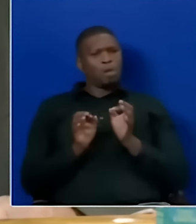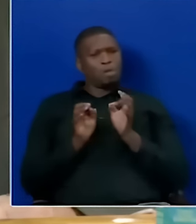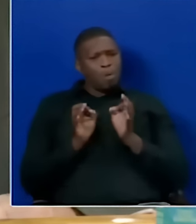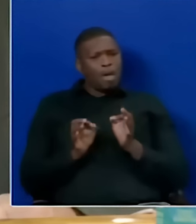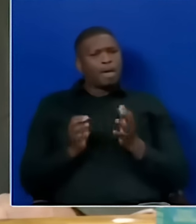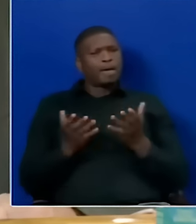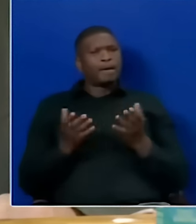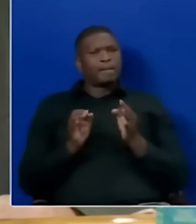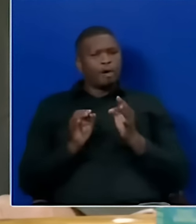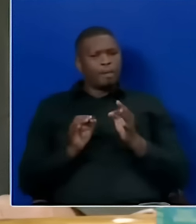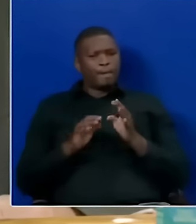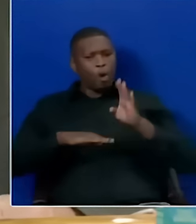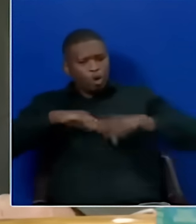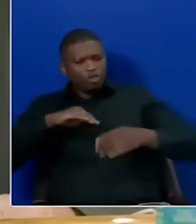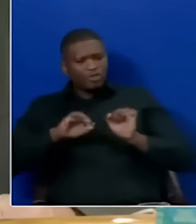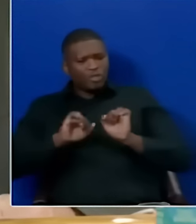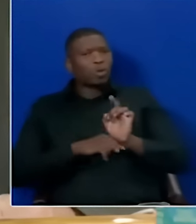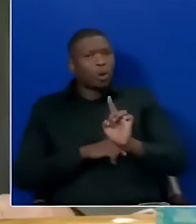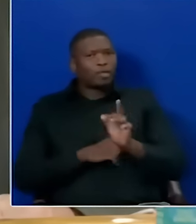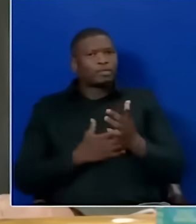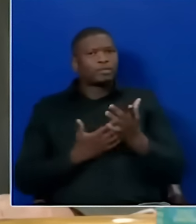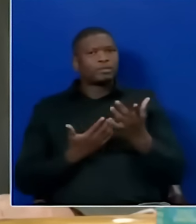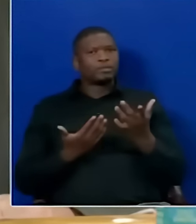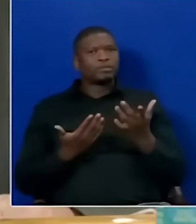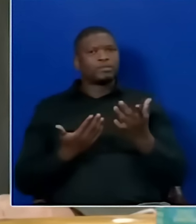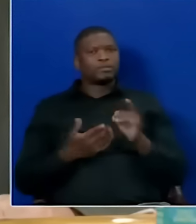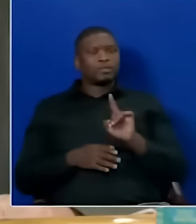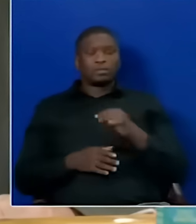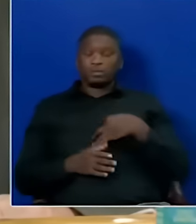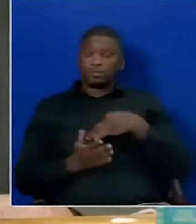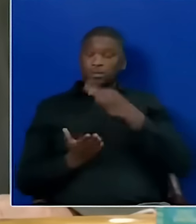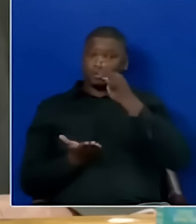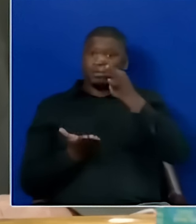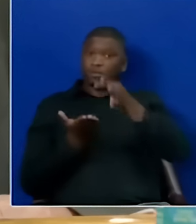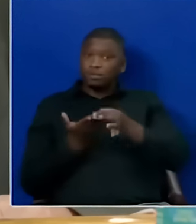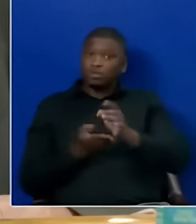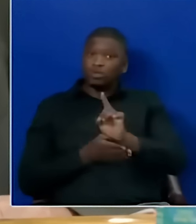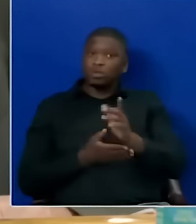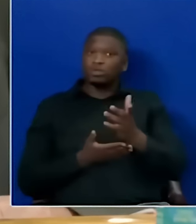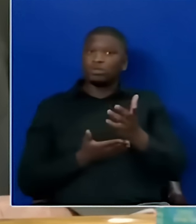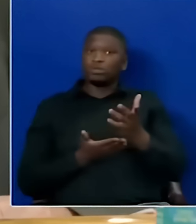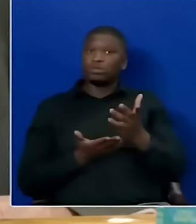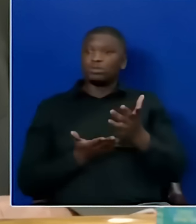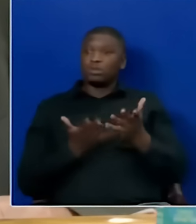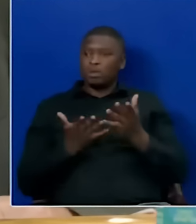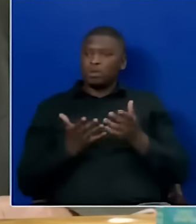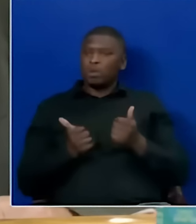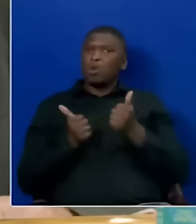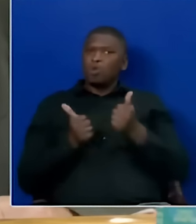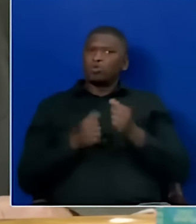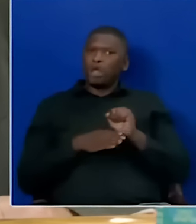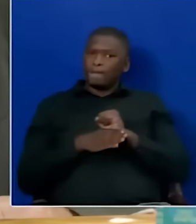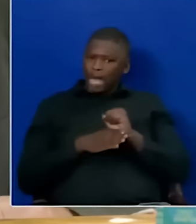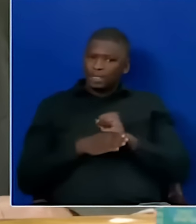consequences of this are, but I would suggest that it is not, that it would be good practice for your section